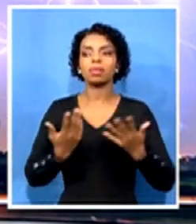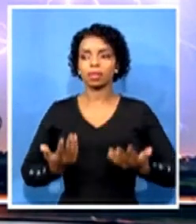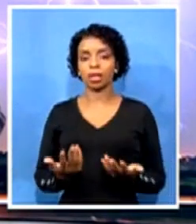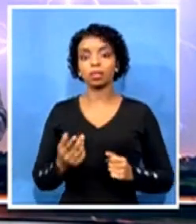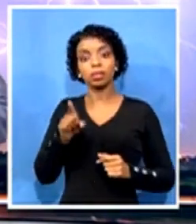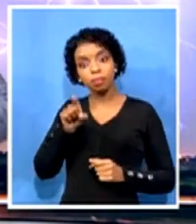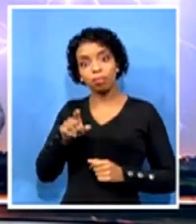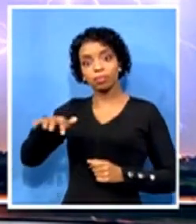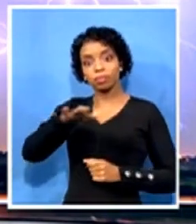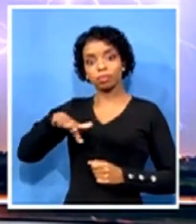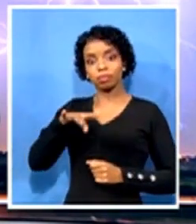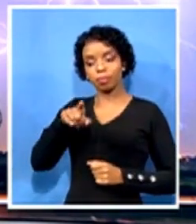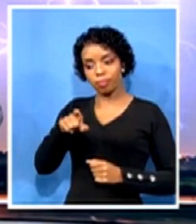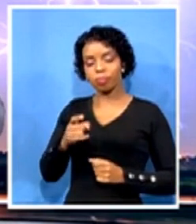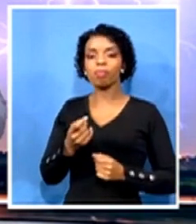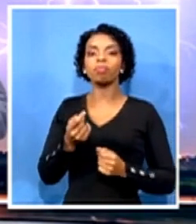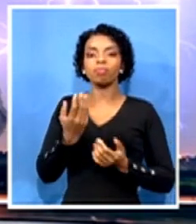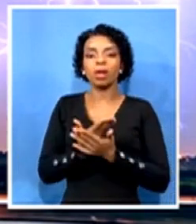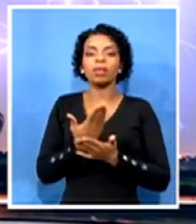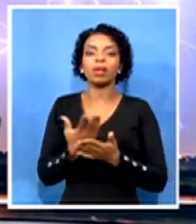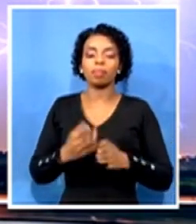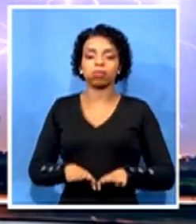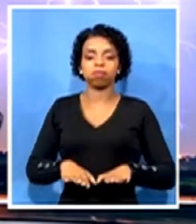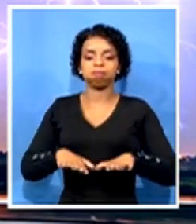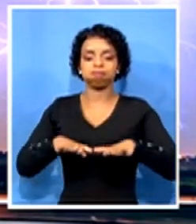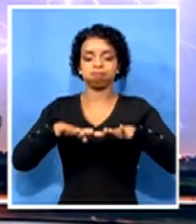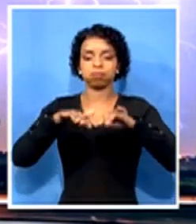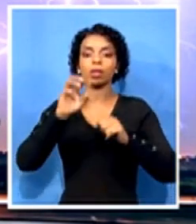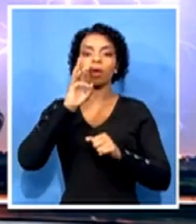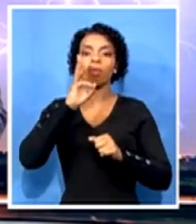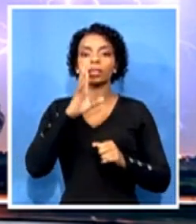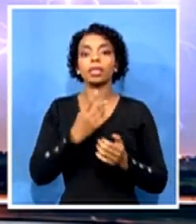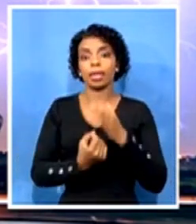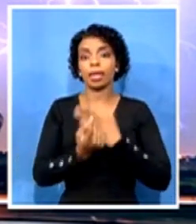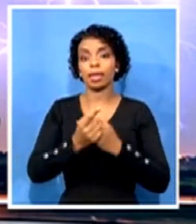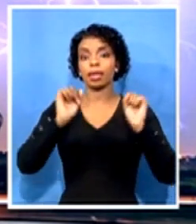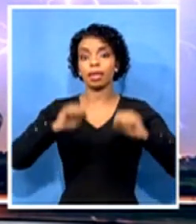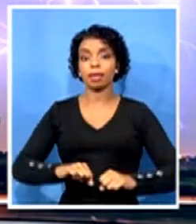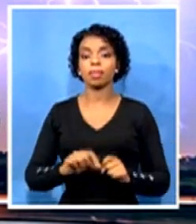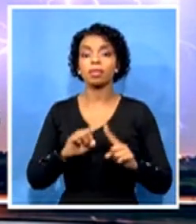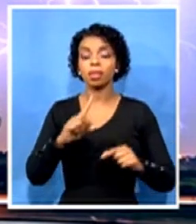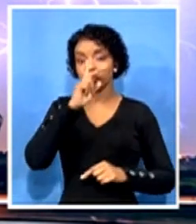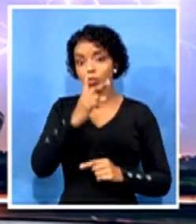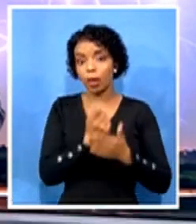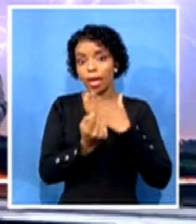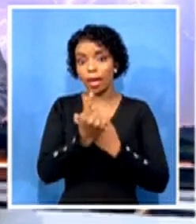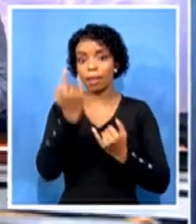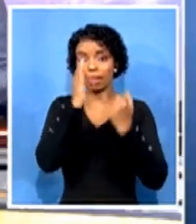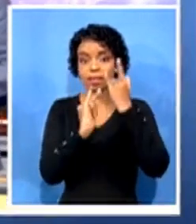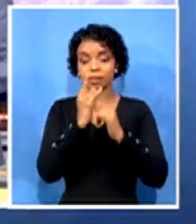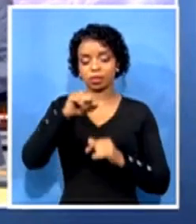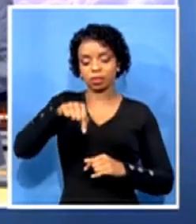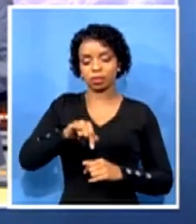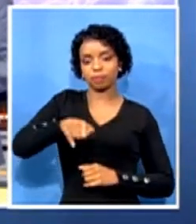also some of the possibilities, and as we saw over the interior of the city of Johannesburg yesterday. Seen as with